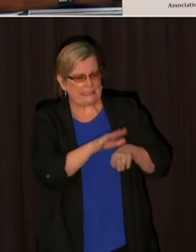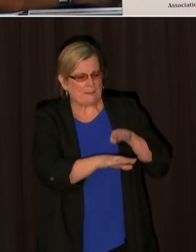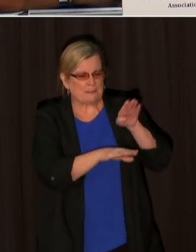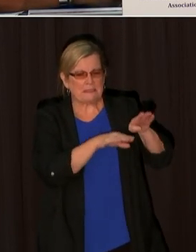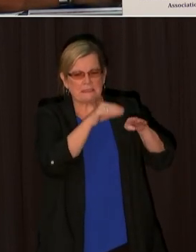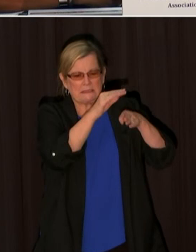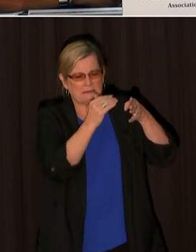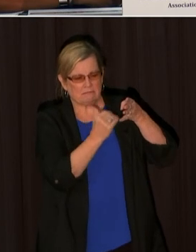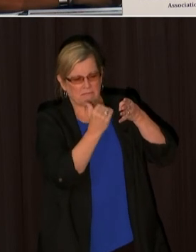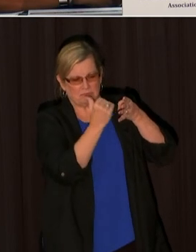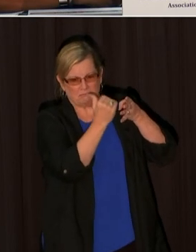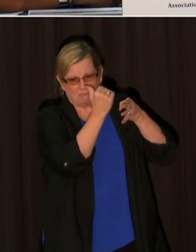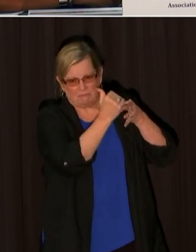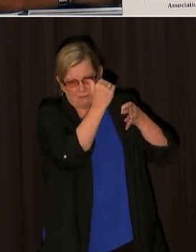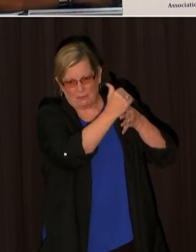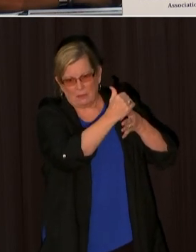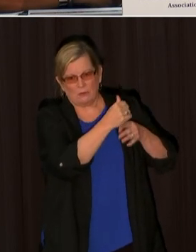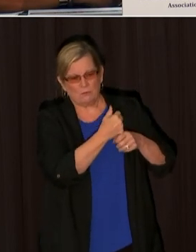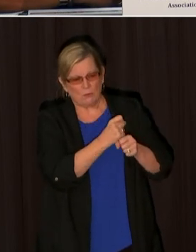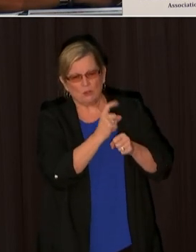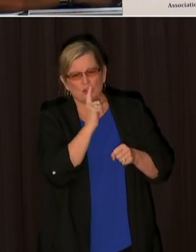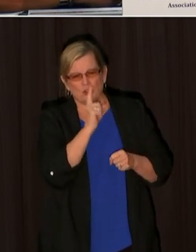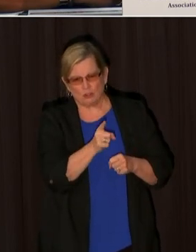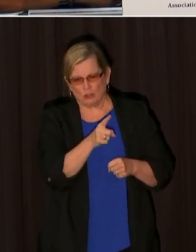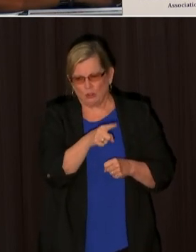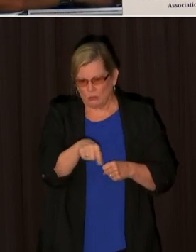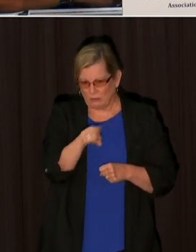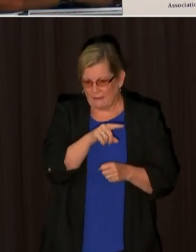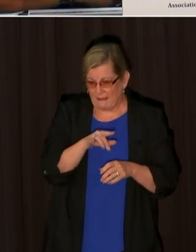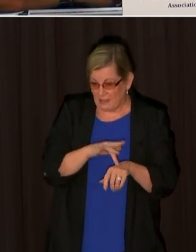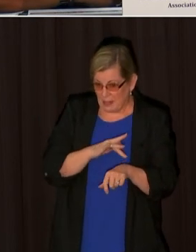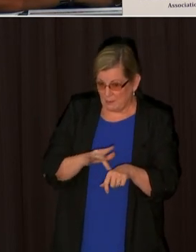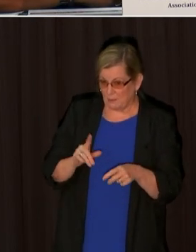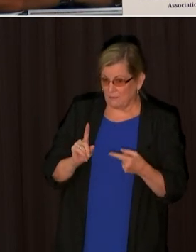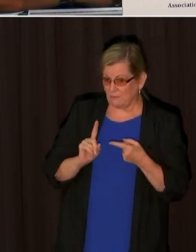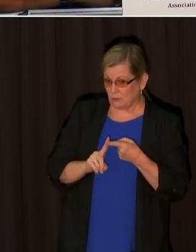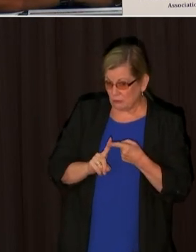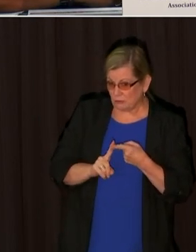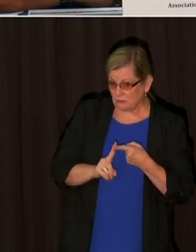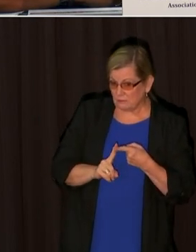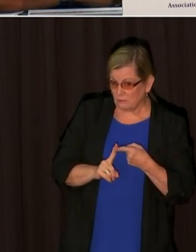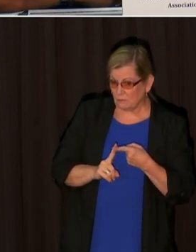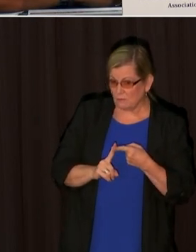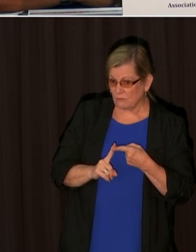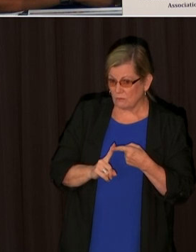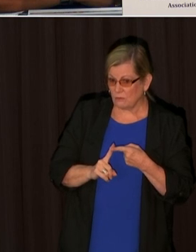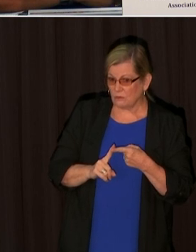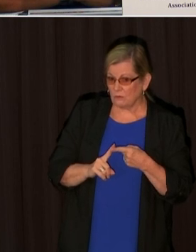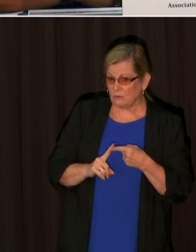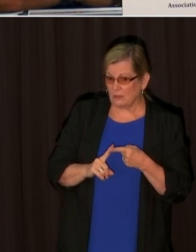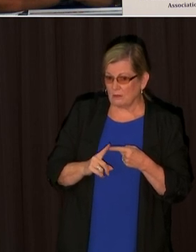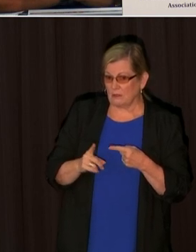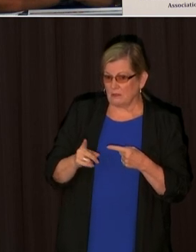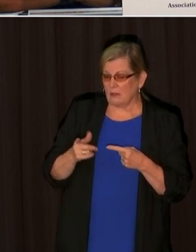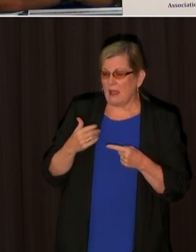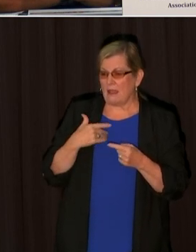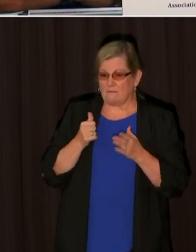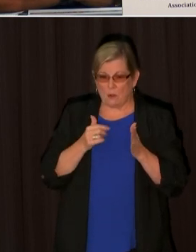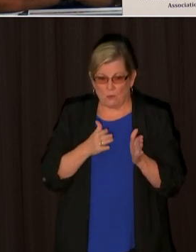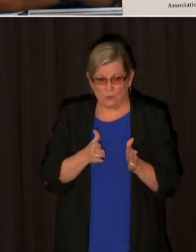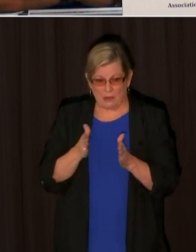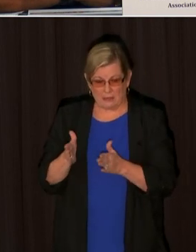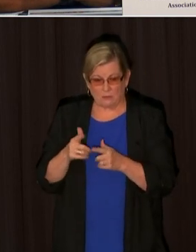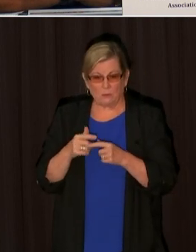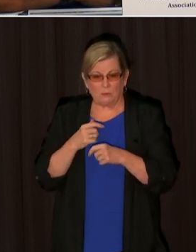available and ready to take care of you. That includes putting important processes in place to protect our patients during emergencies and